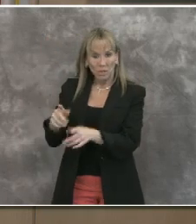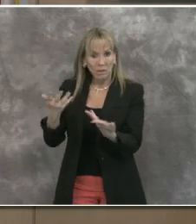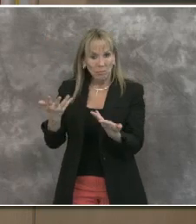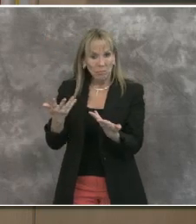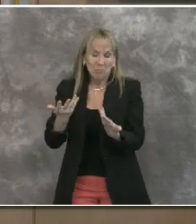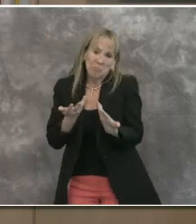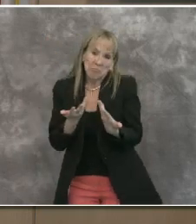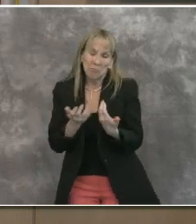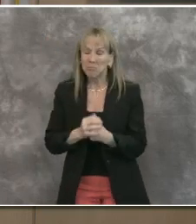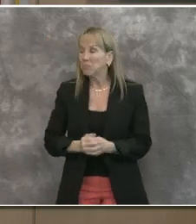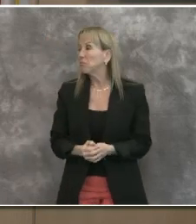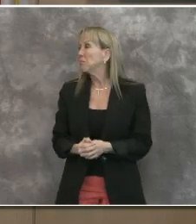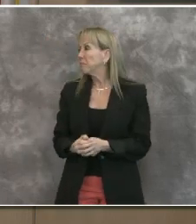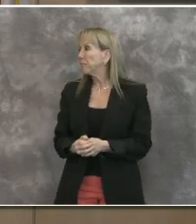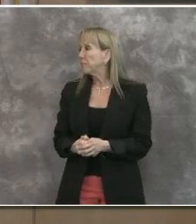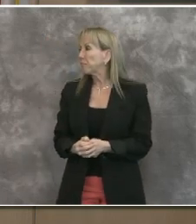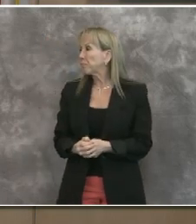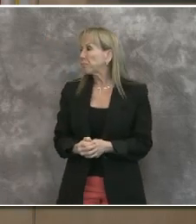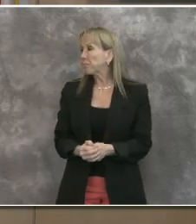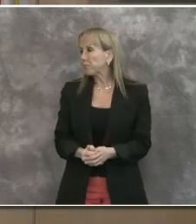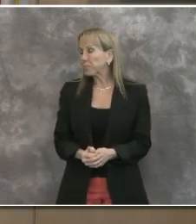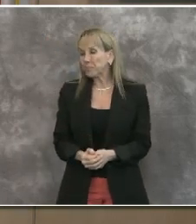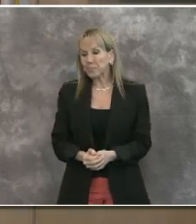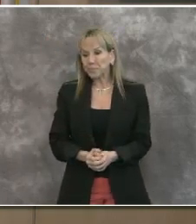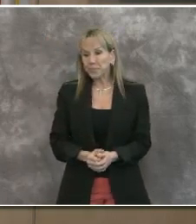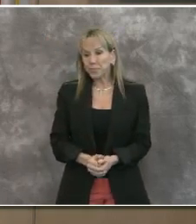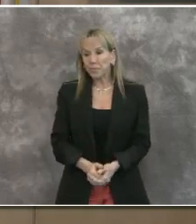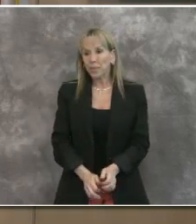both sides, actually. Dr. Wooten?